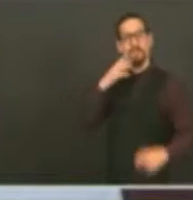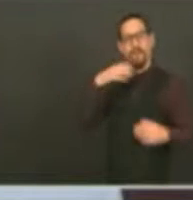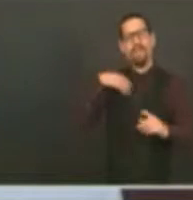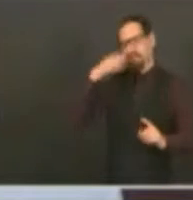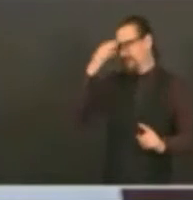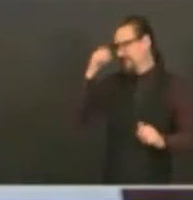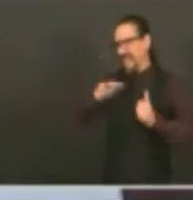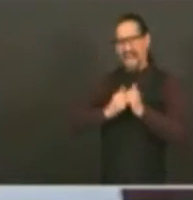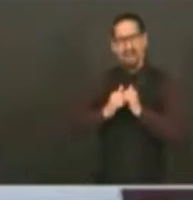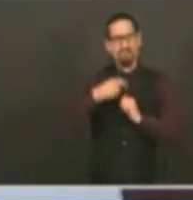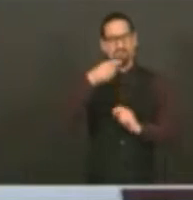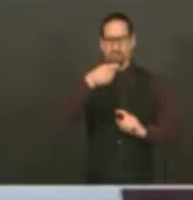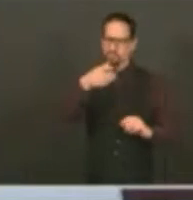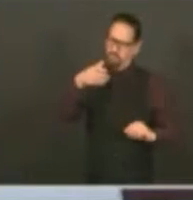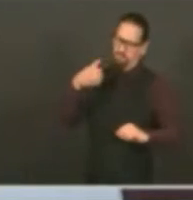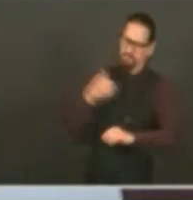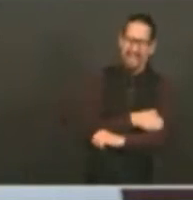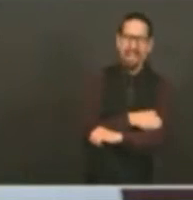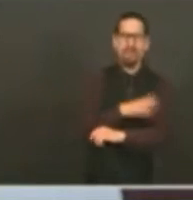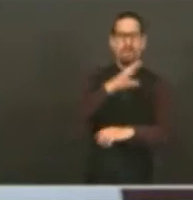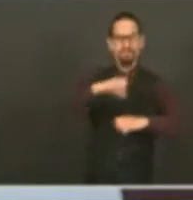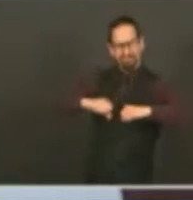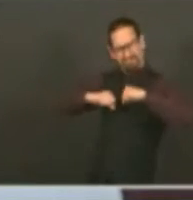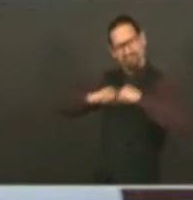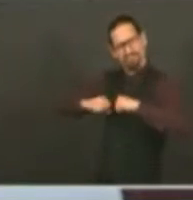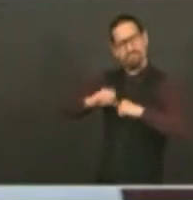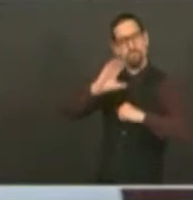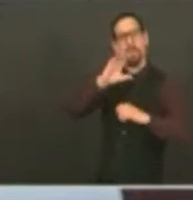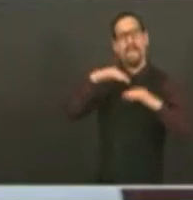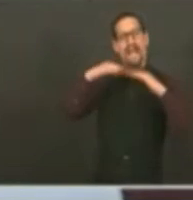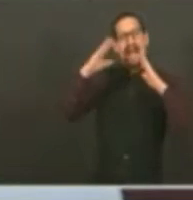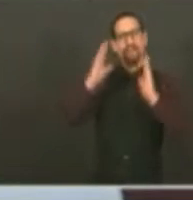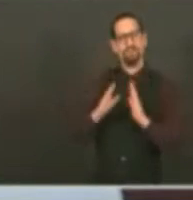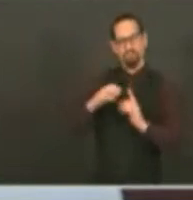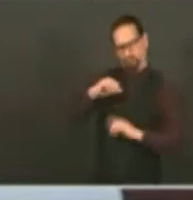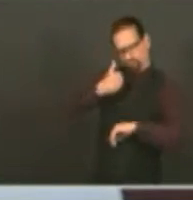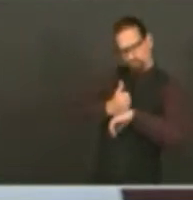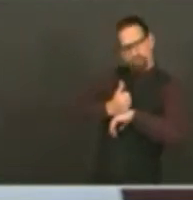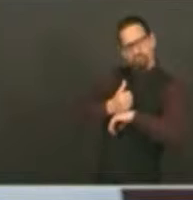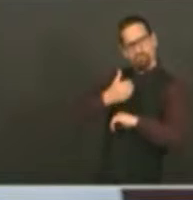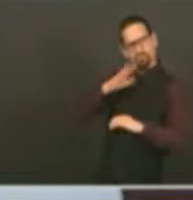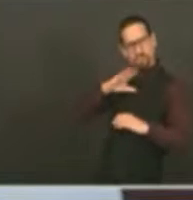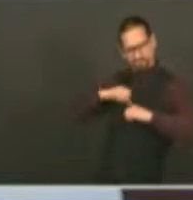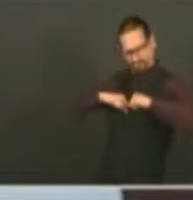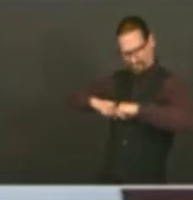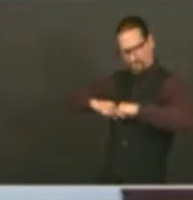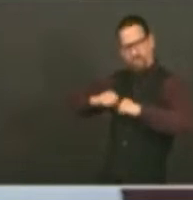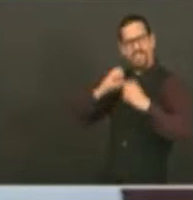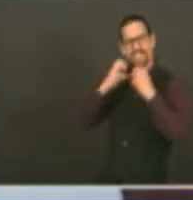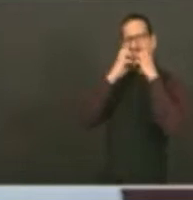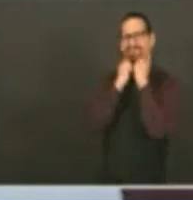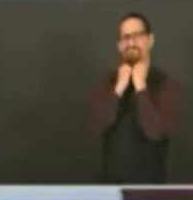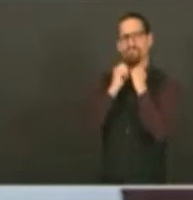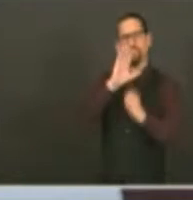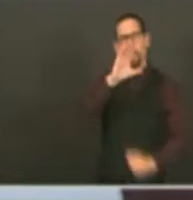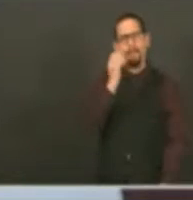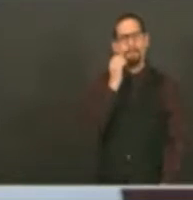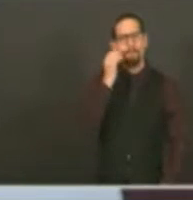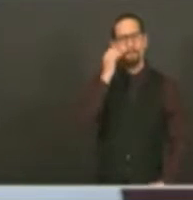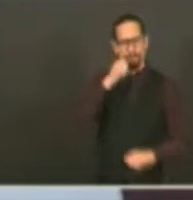people of Rhode Island. Do what it takes to protect your household. The power to